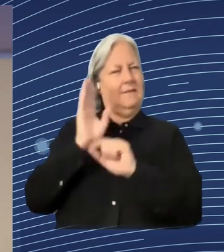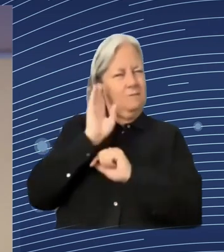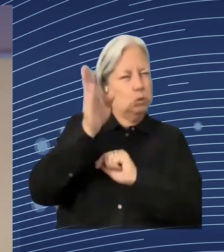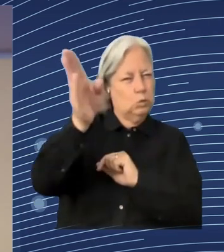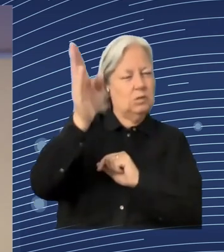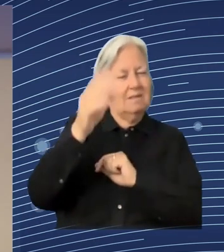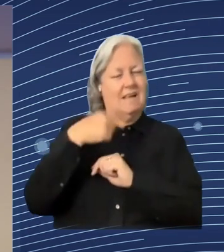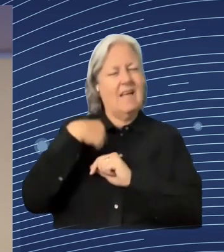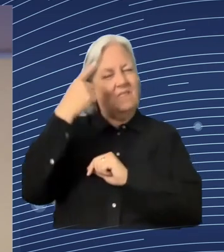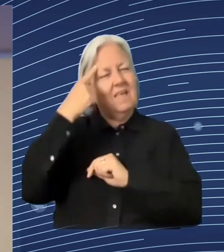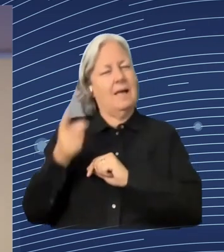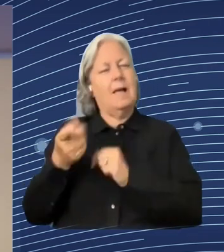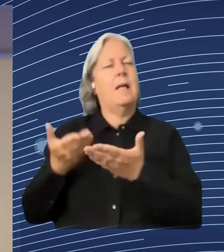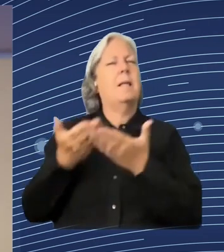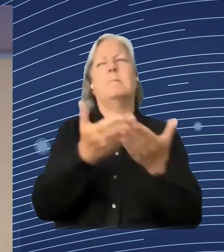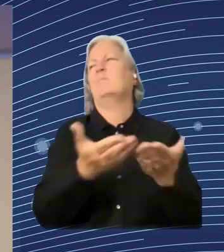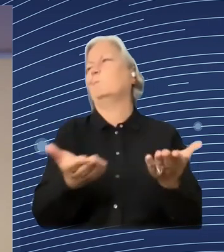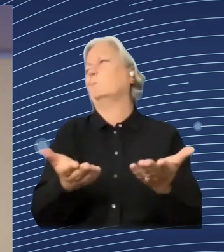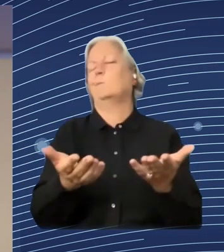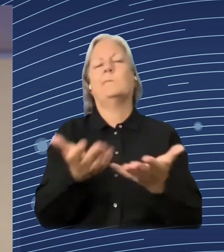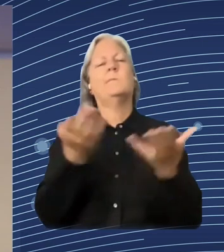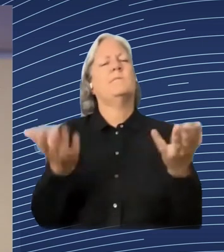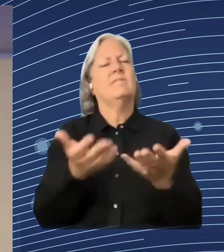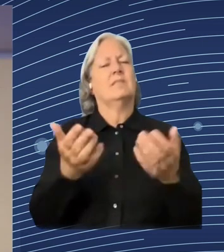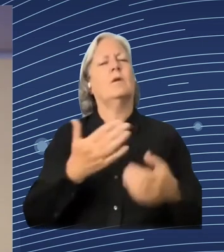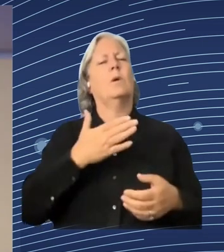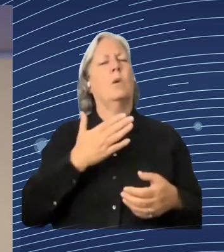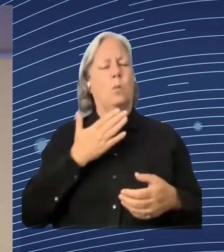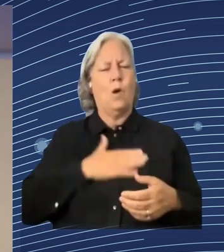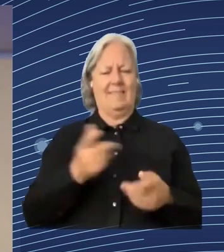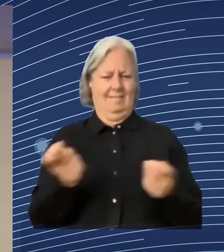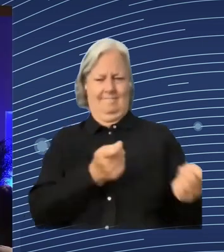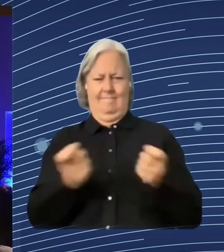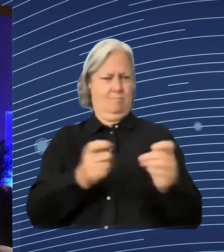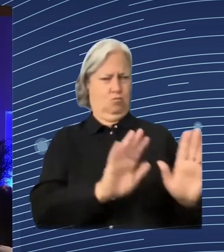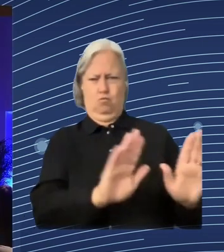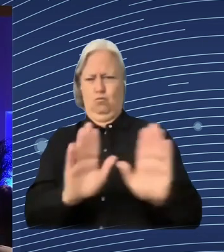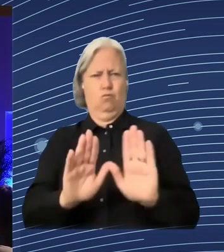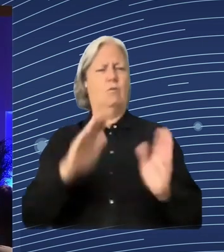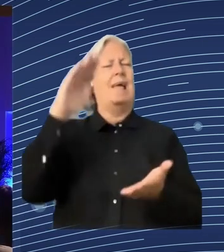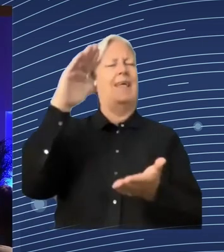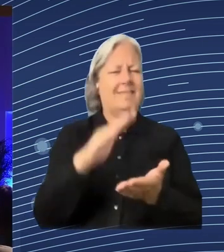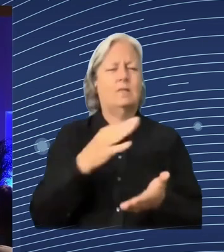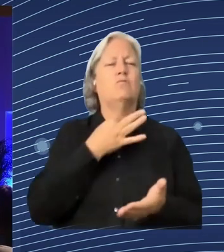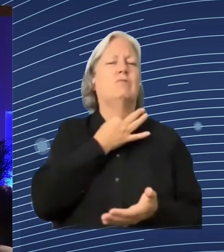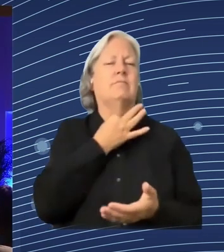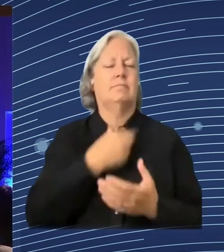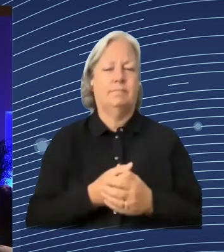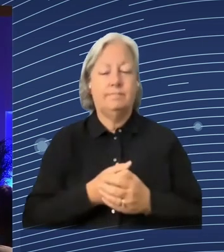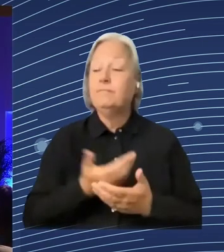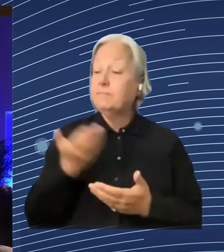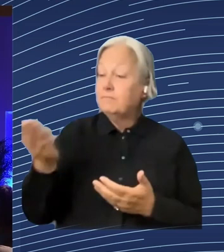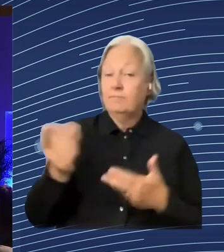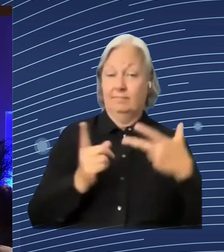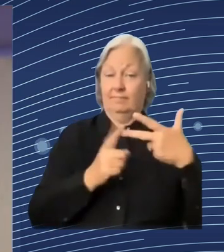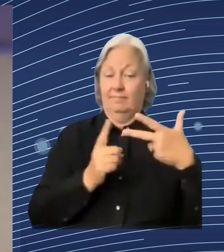help at like maintaining the risks at bay. Yeah. Thank you very much. Mireille, your brief response. So pretty much